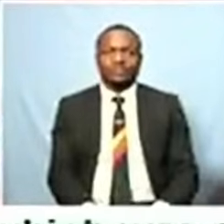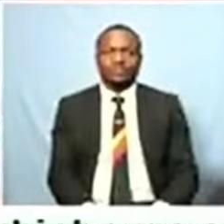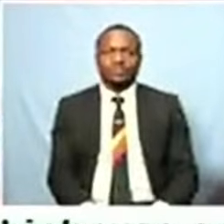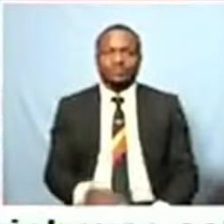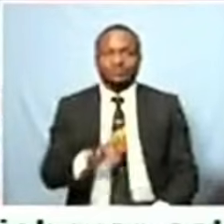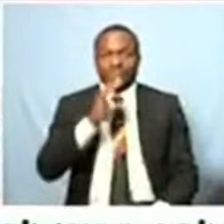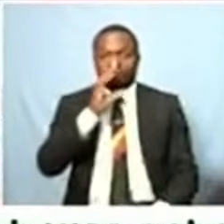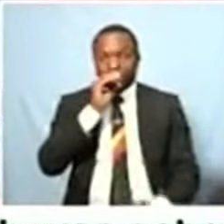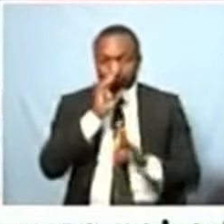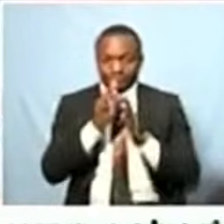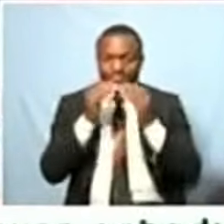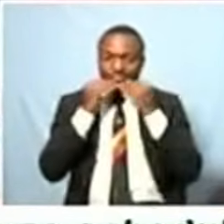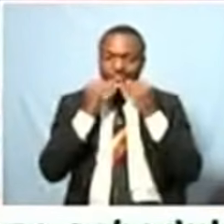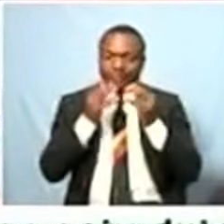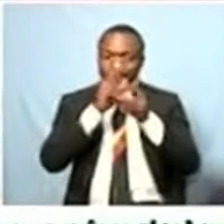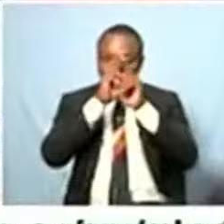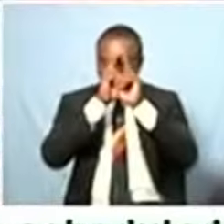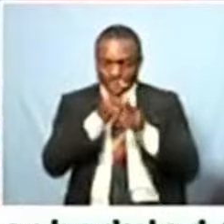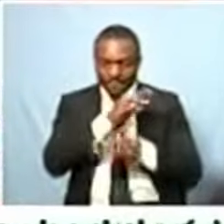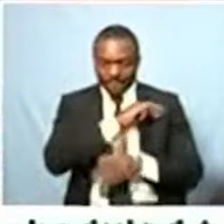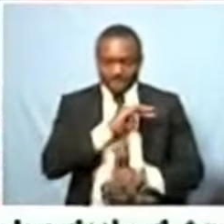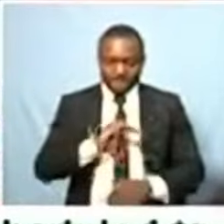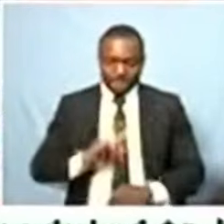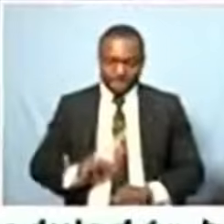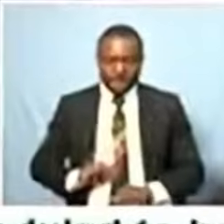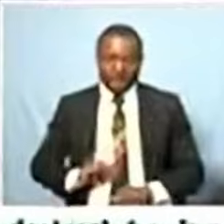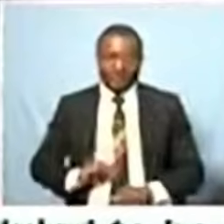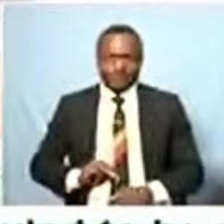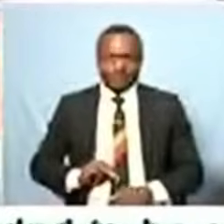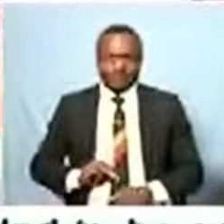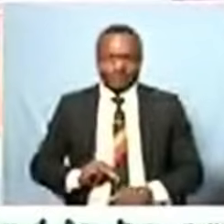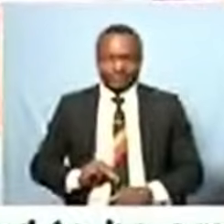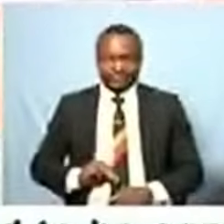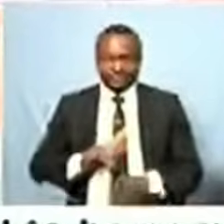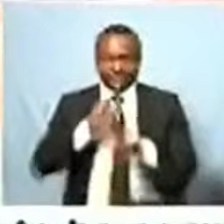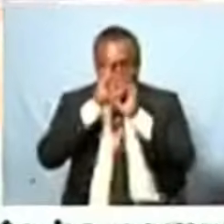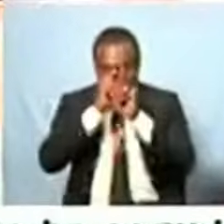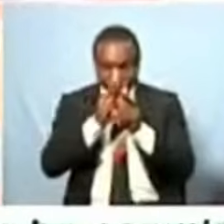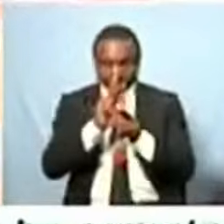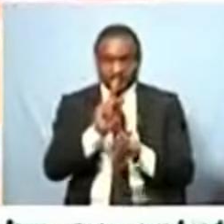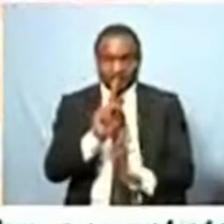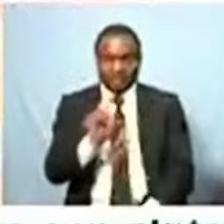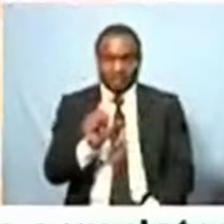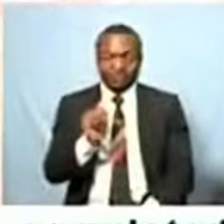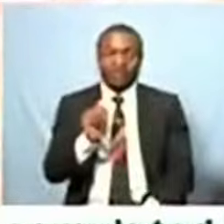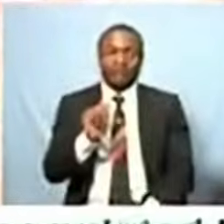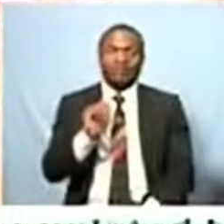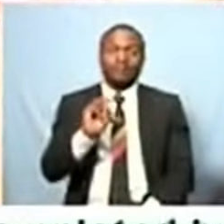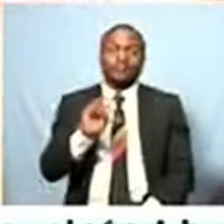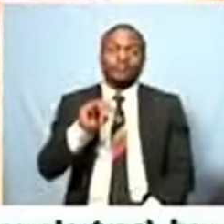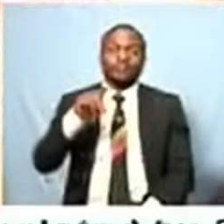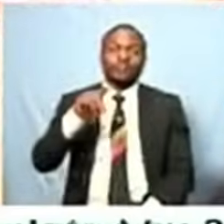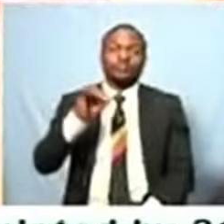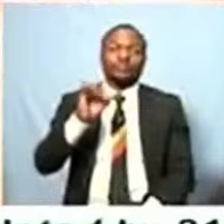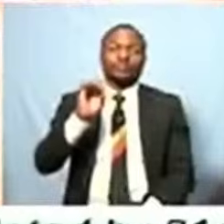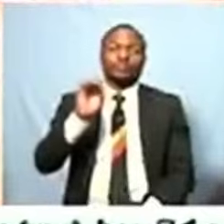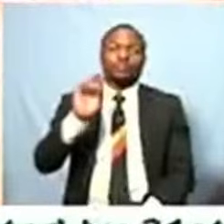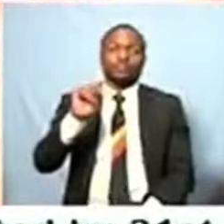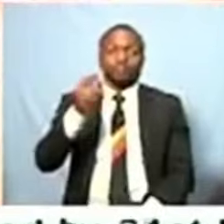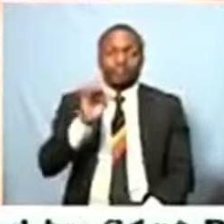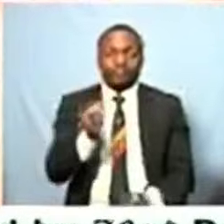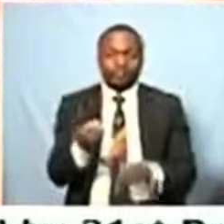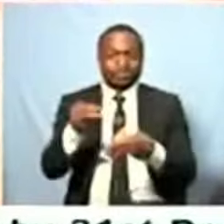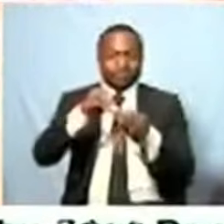Madam Speaker, I thank the Honorable Member for Shwangandu for the follow-up question.